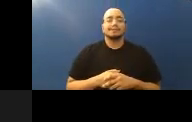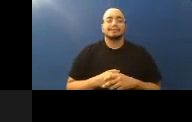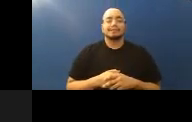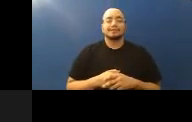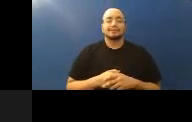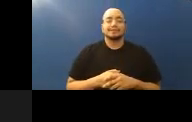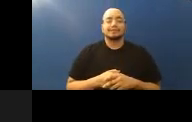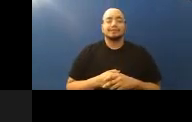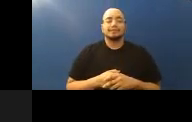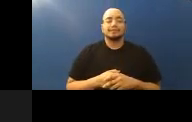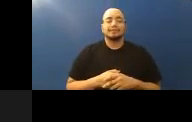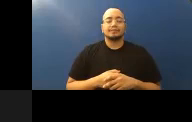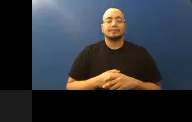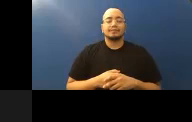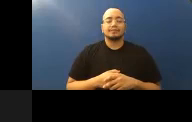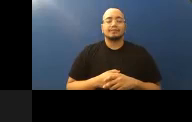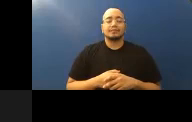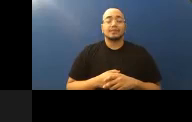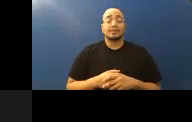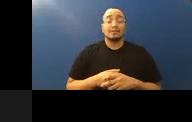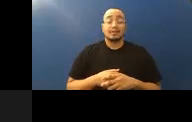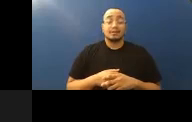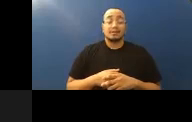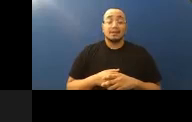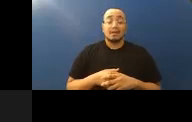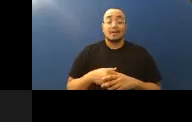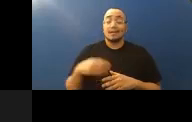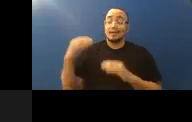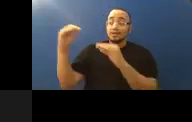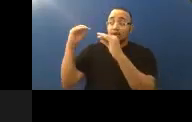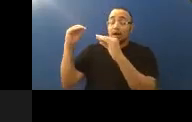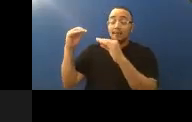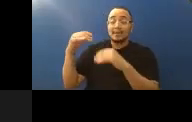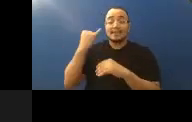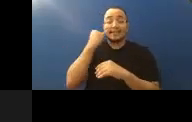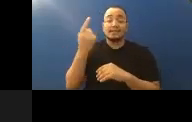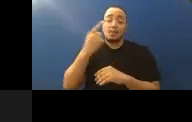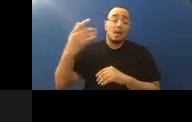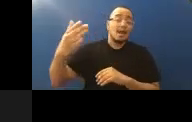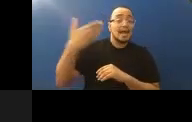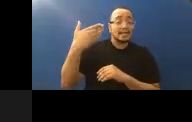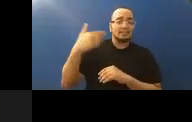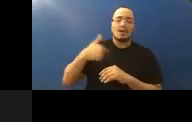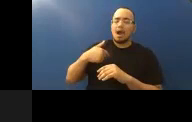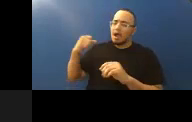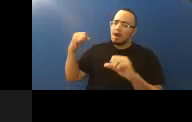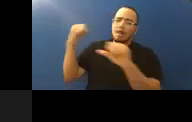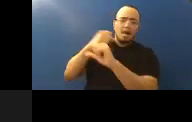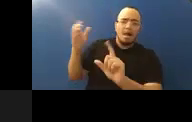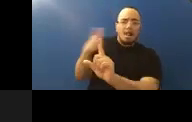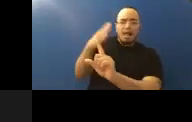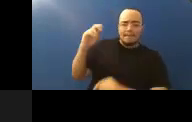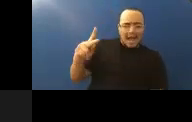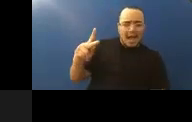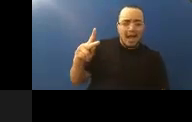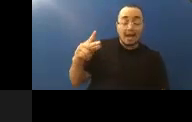I was taught that, like, yo, like, if somebody hits me, I need to hit them back. Right. So that way I show them, you know, that